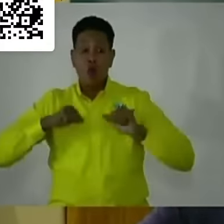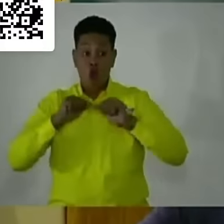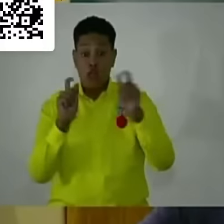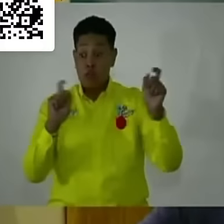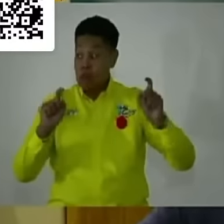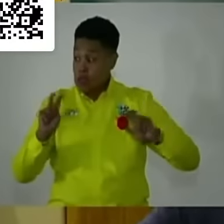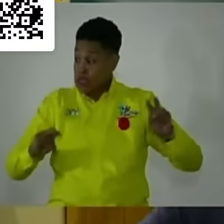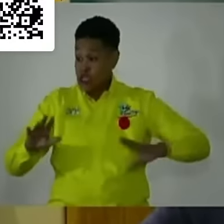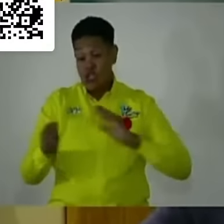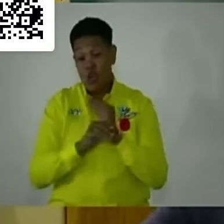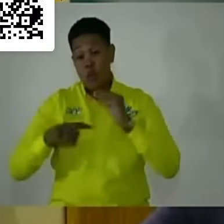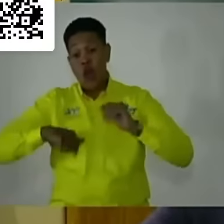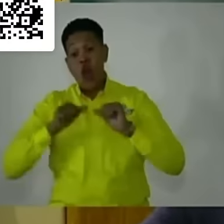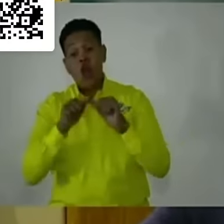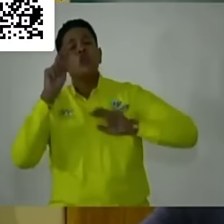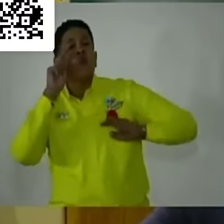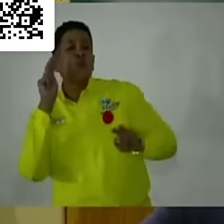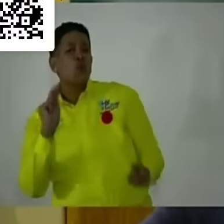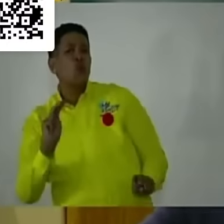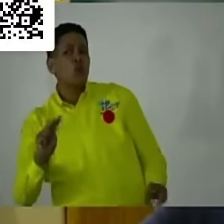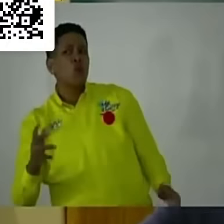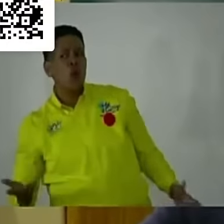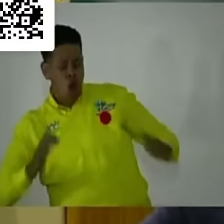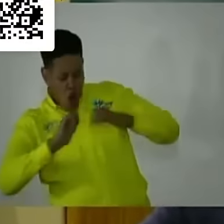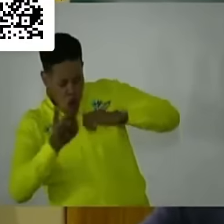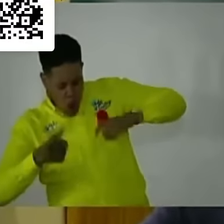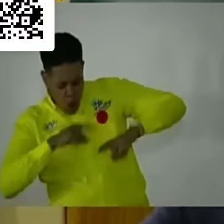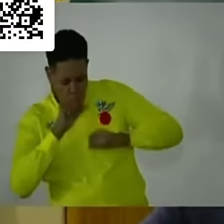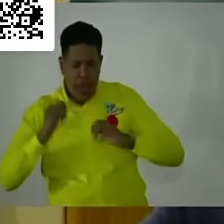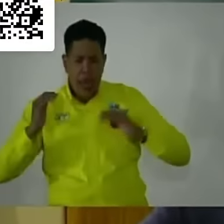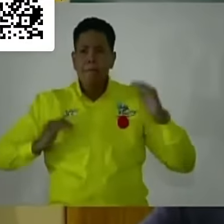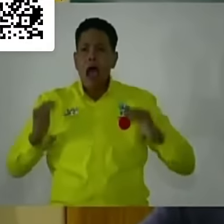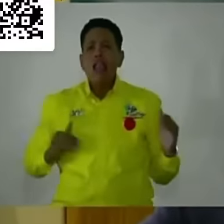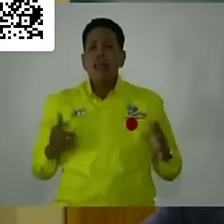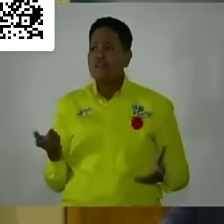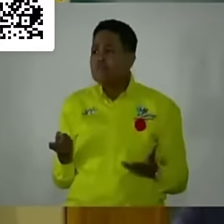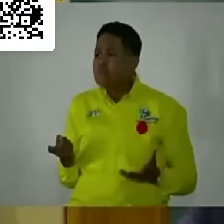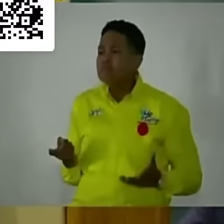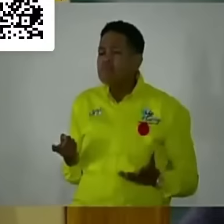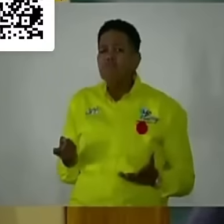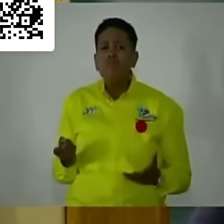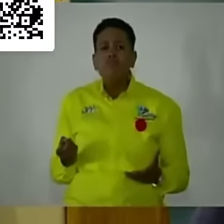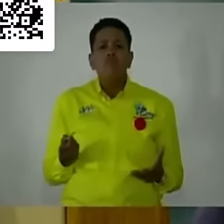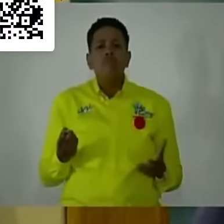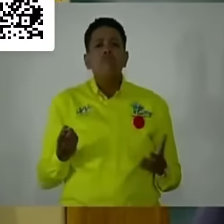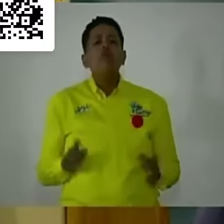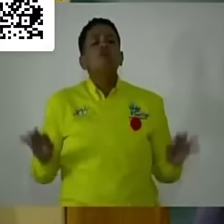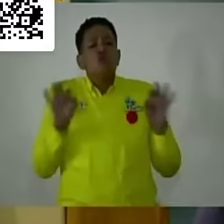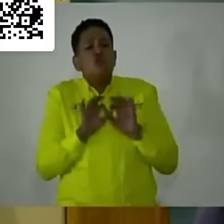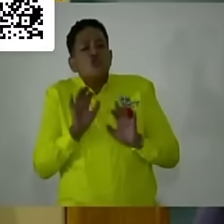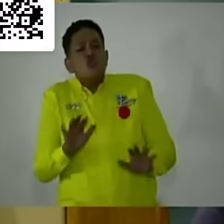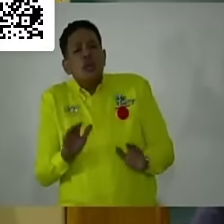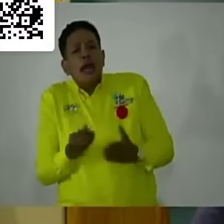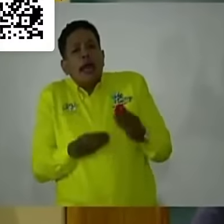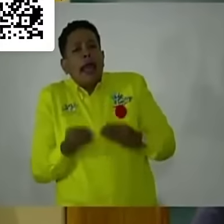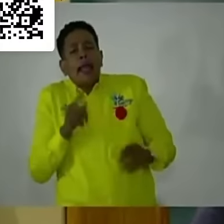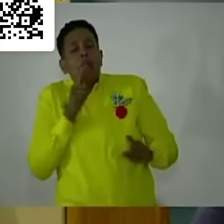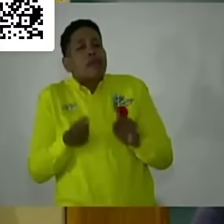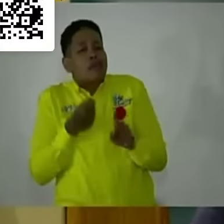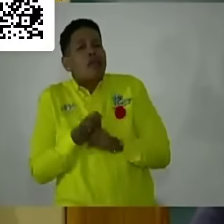manage, as we continue to look at how do we balance the critical economic